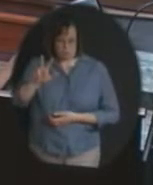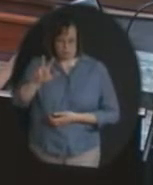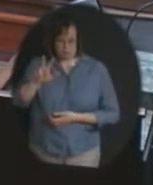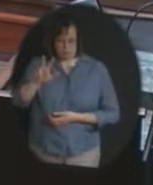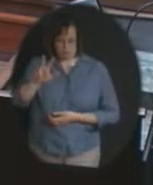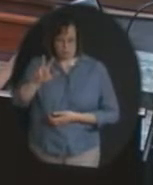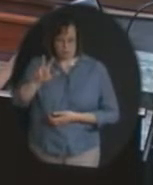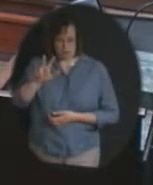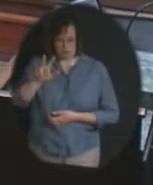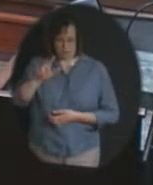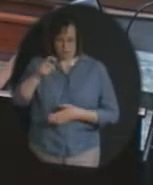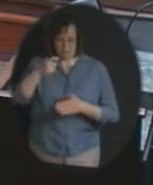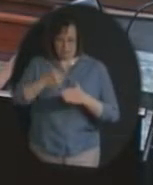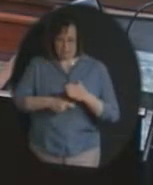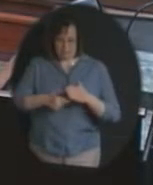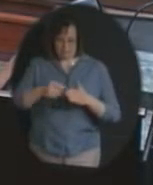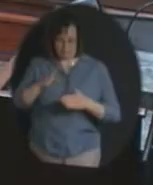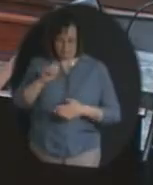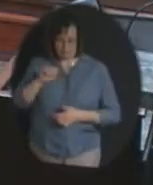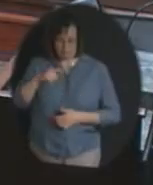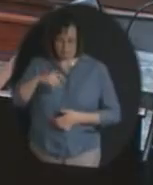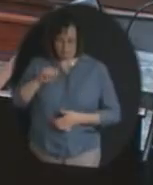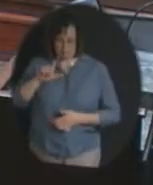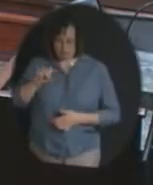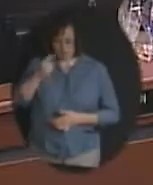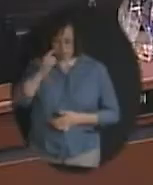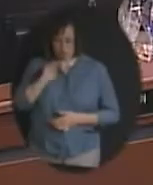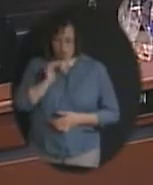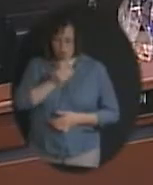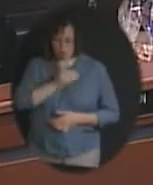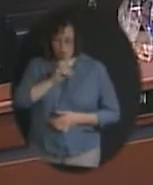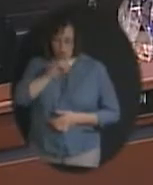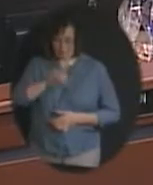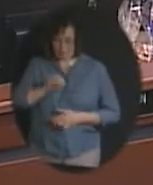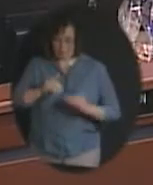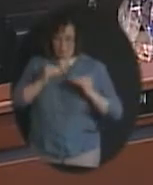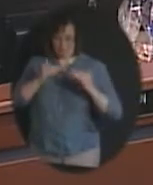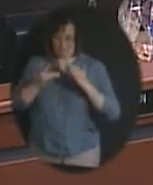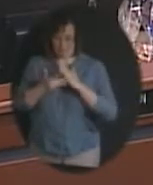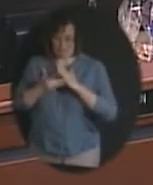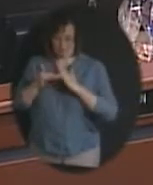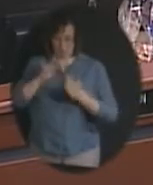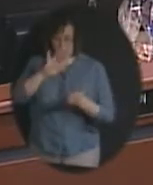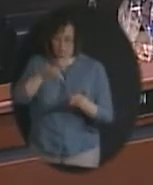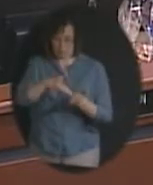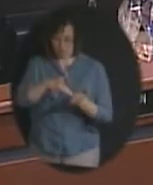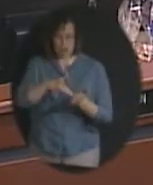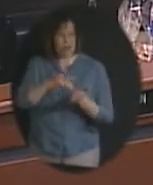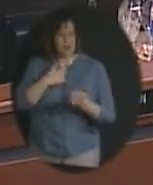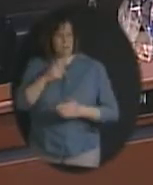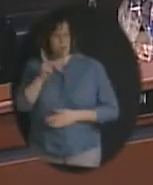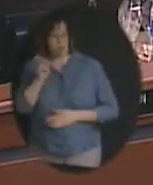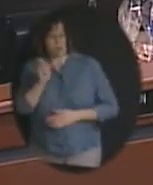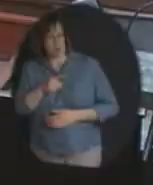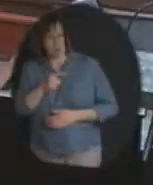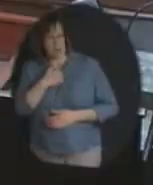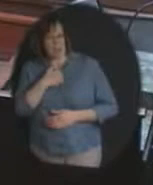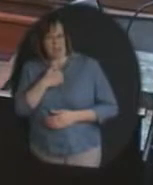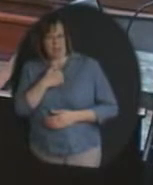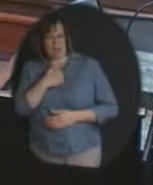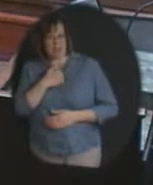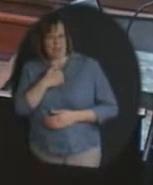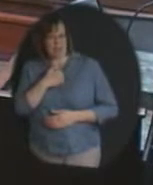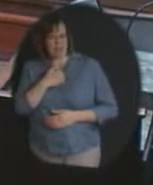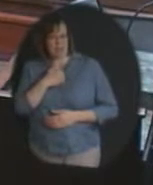7.03, Court of Tax Appeals for our Olathe Advanced Technical Center. I just have one question. Do we have a hearing